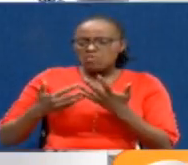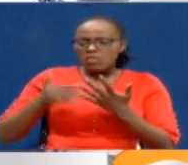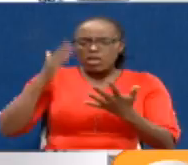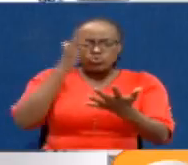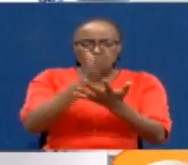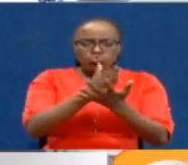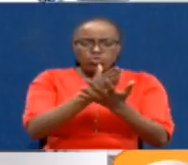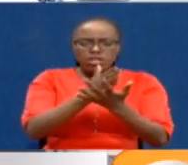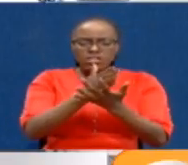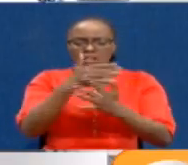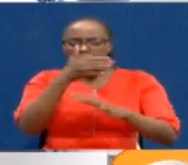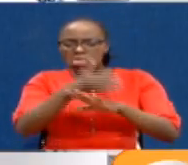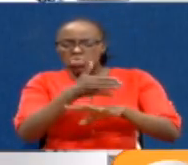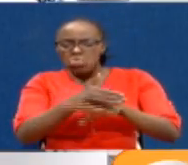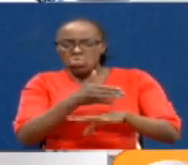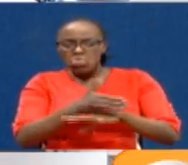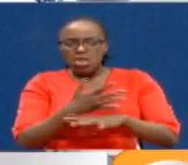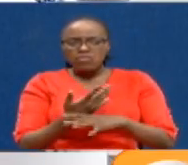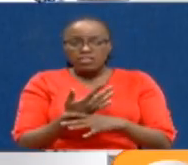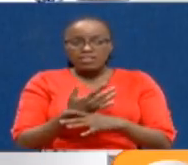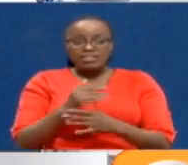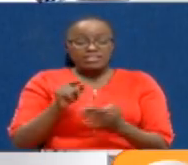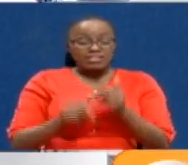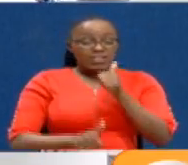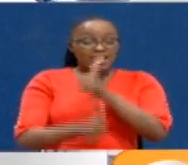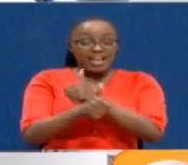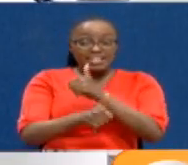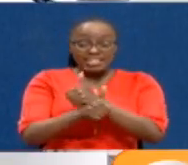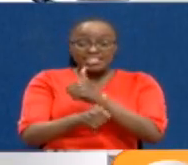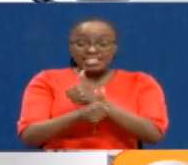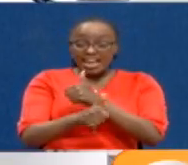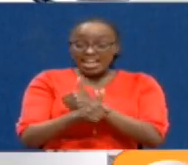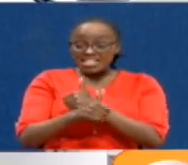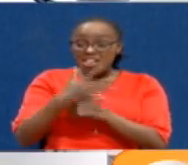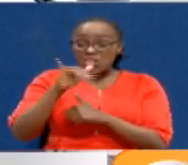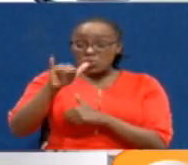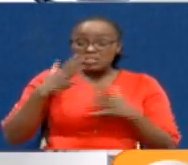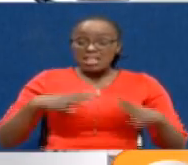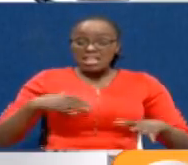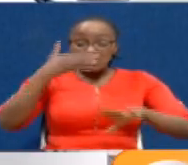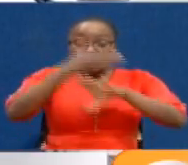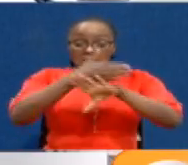the truths. The medics say that the myths are even more dangerous than the virus itself.